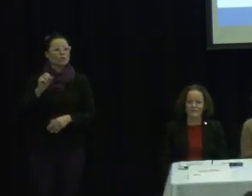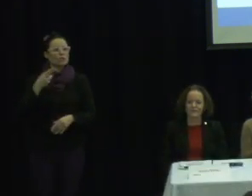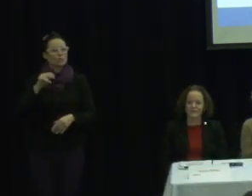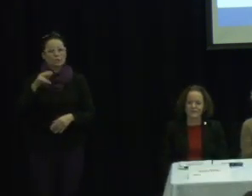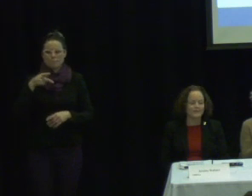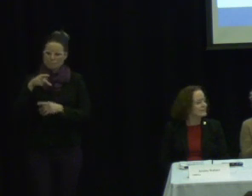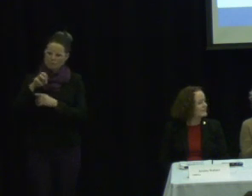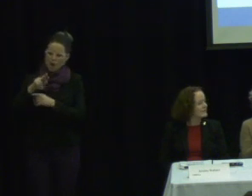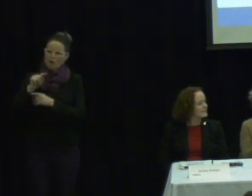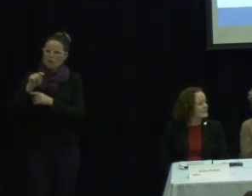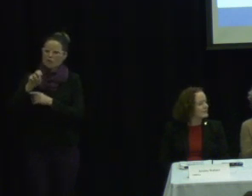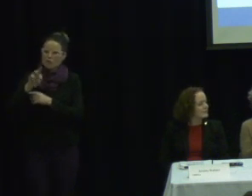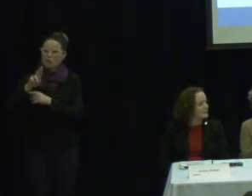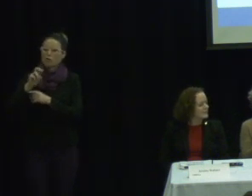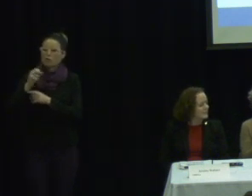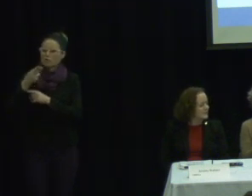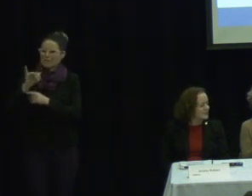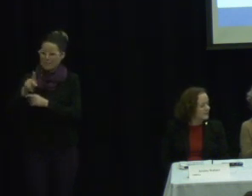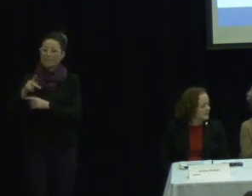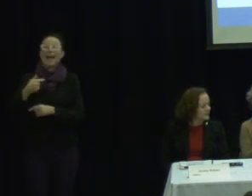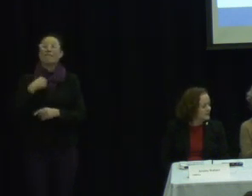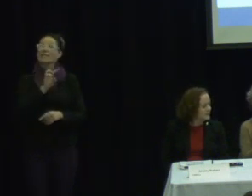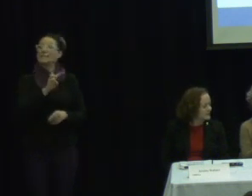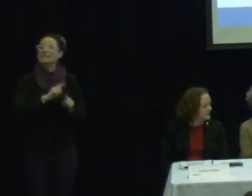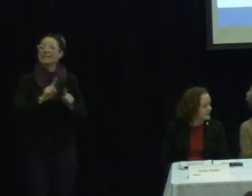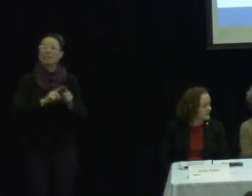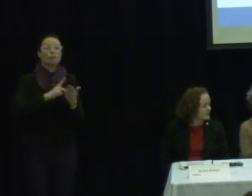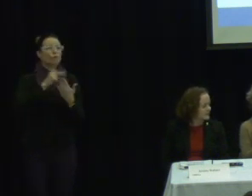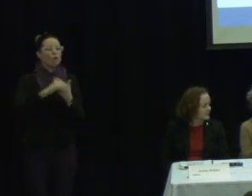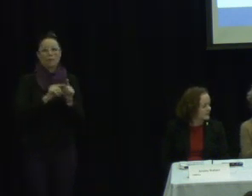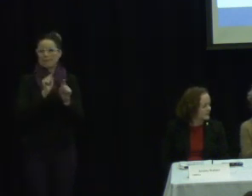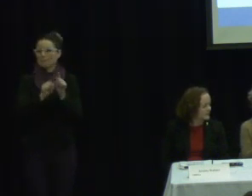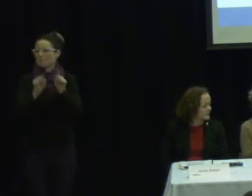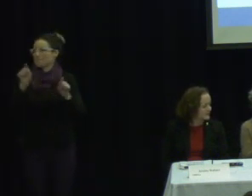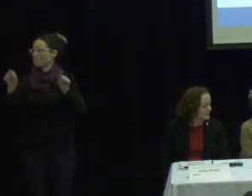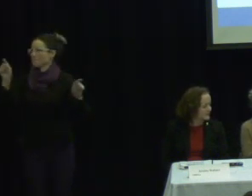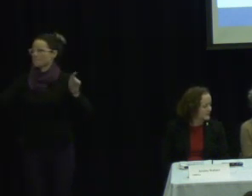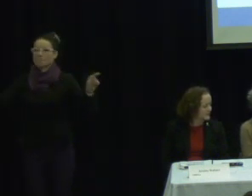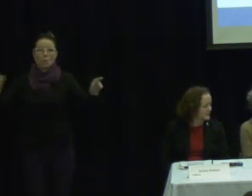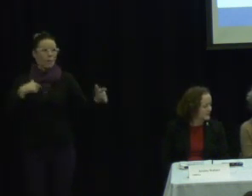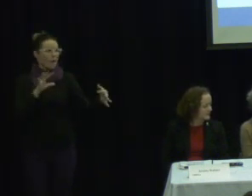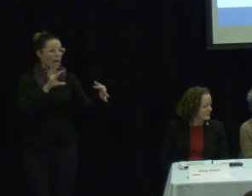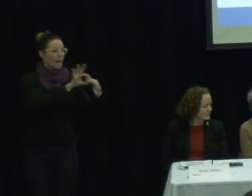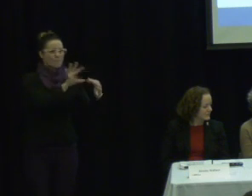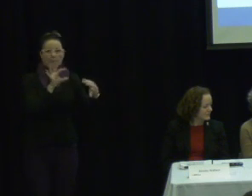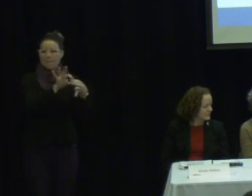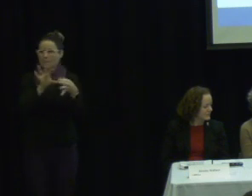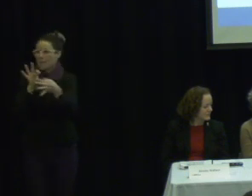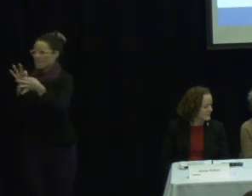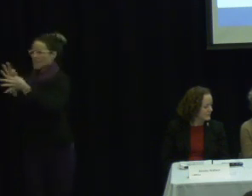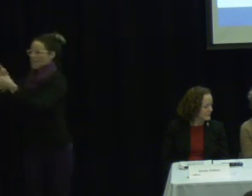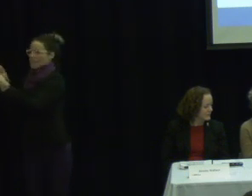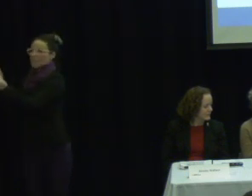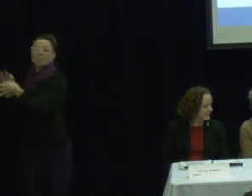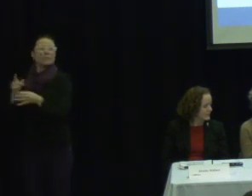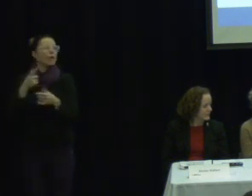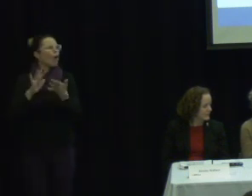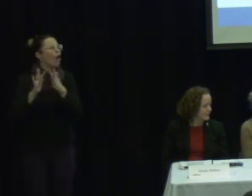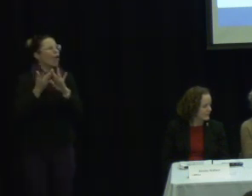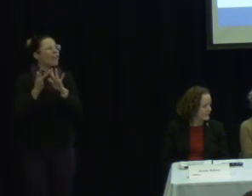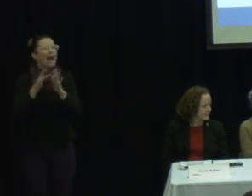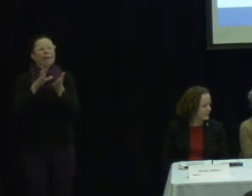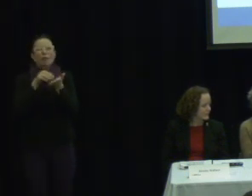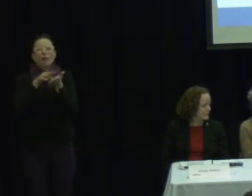programs that through which we have partnered with Academic Partnerships, which is an online learning management